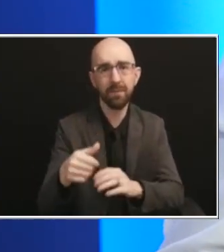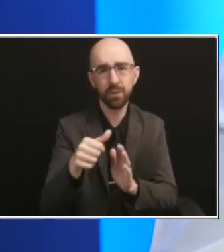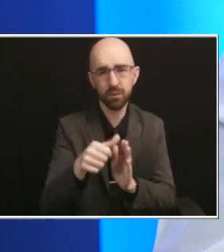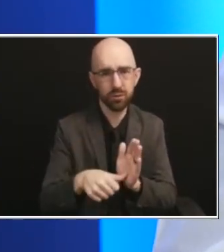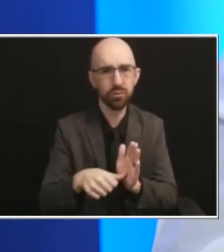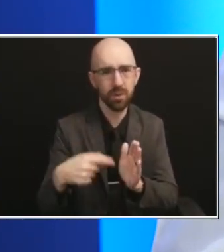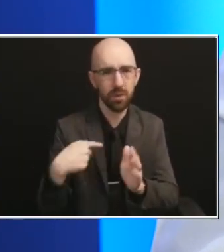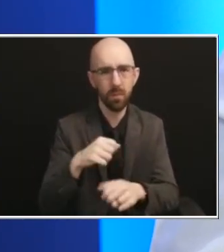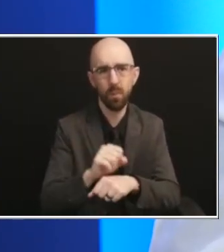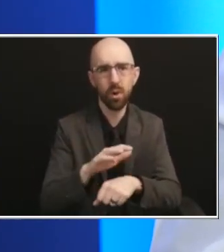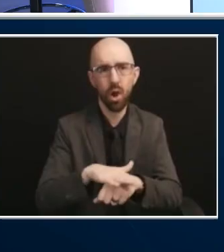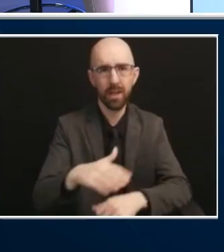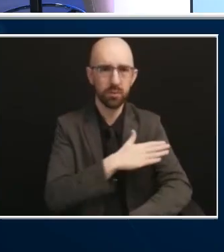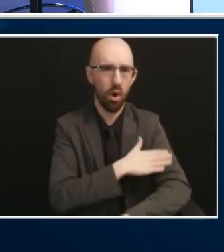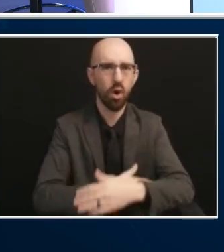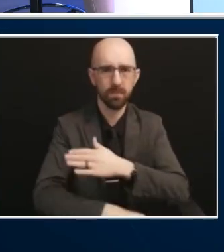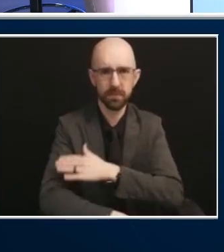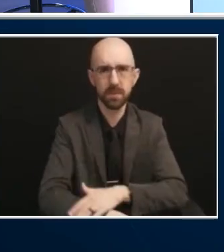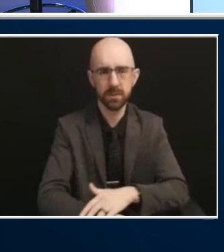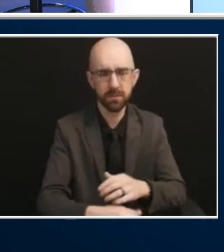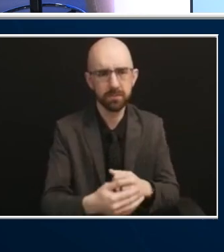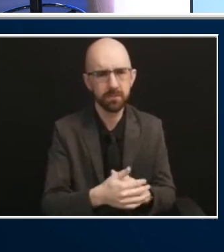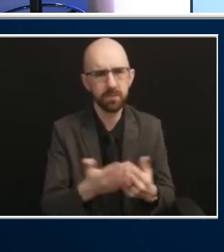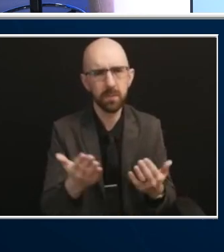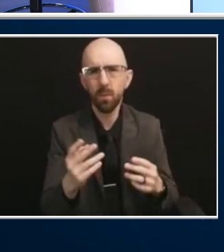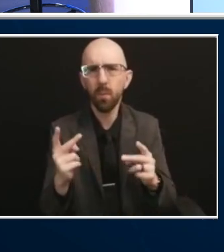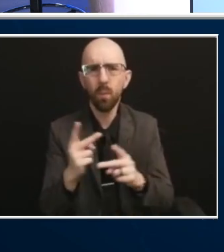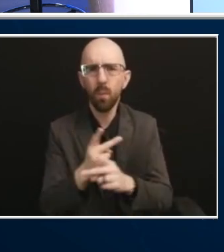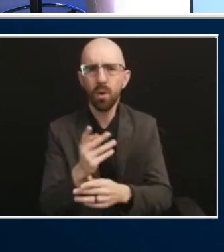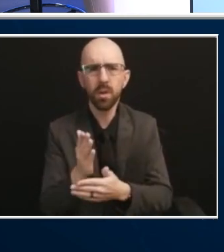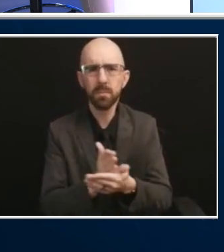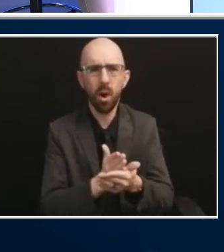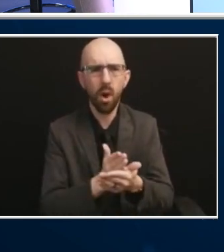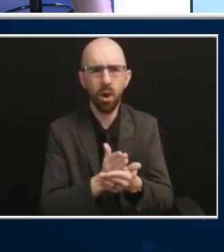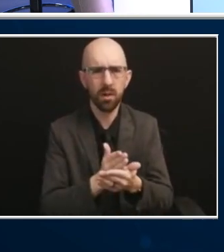his arms. What was the worst part burned, Ezra?